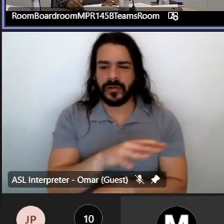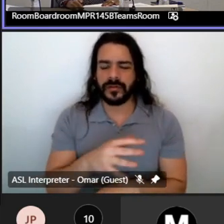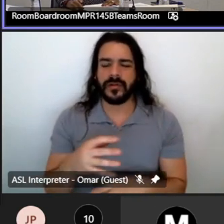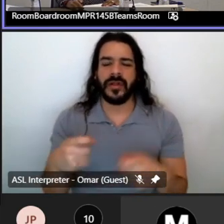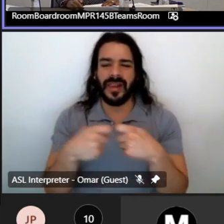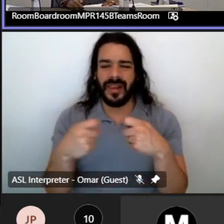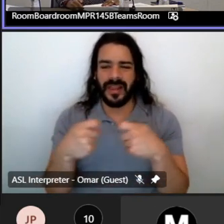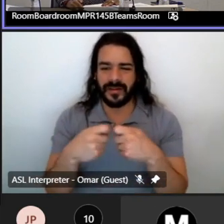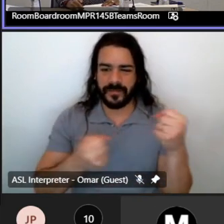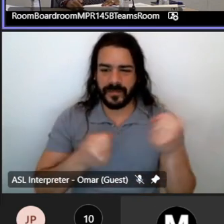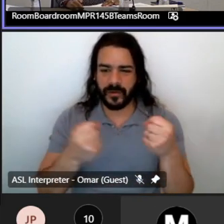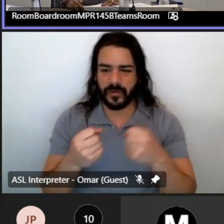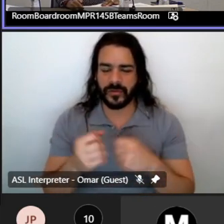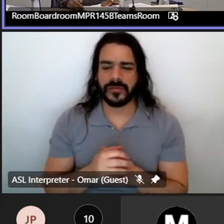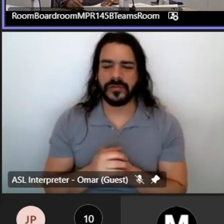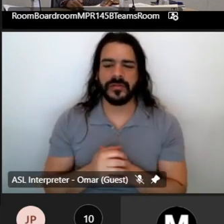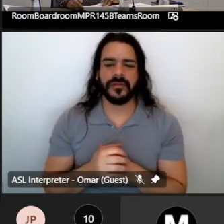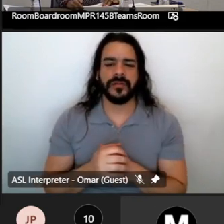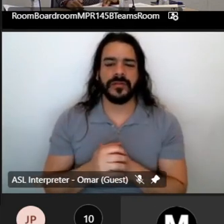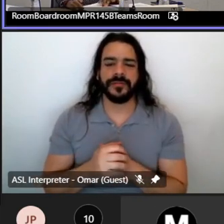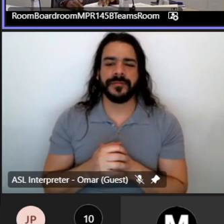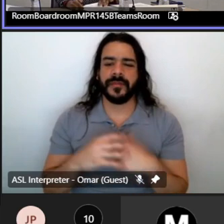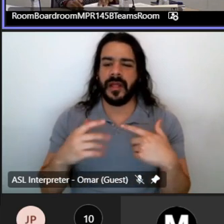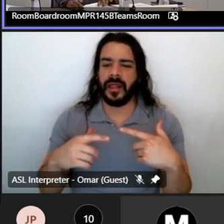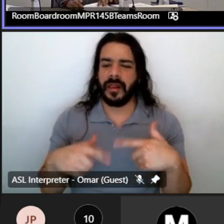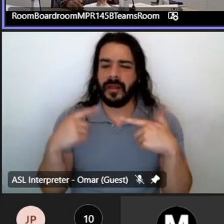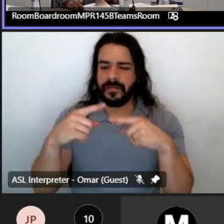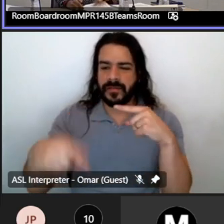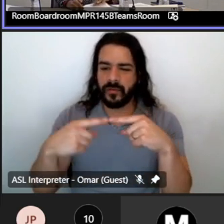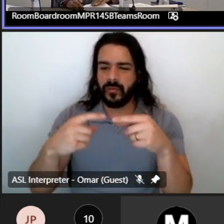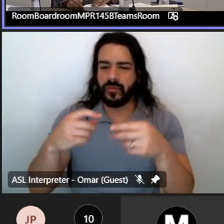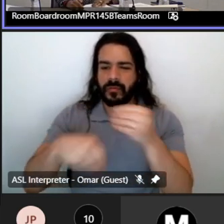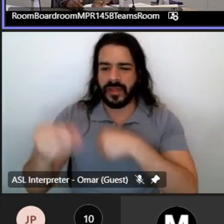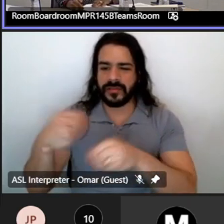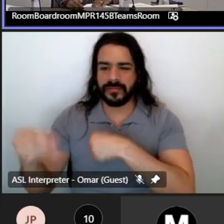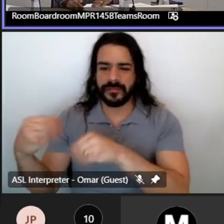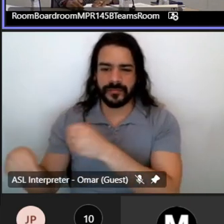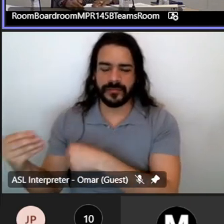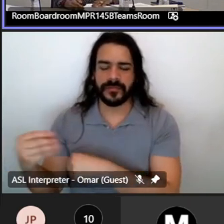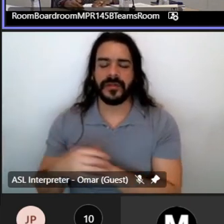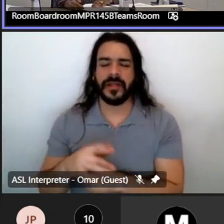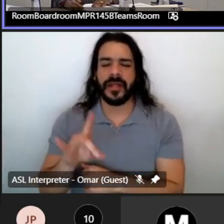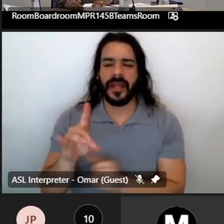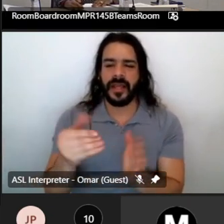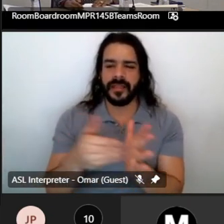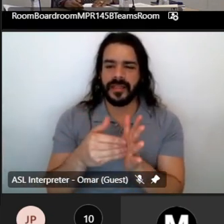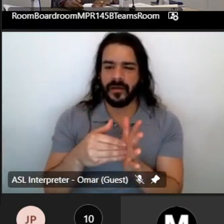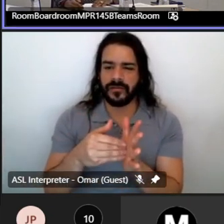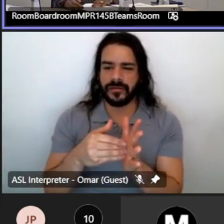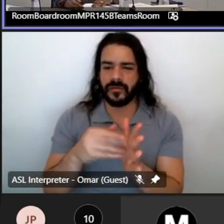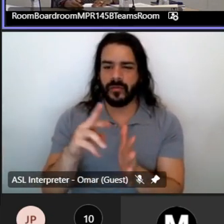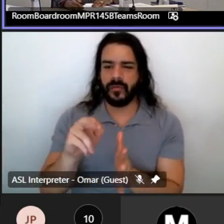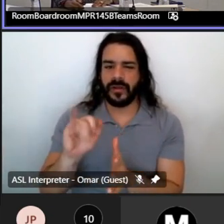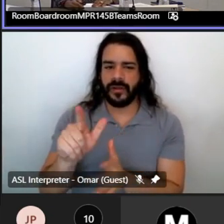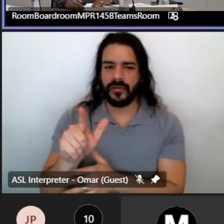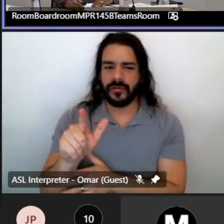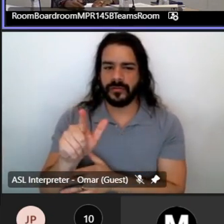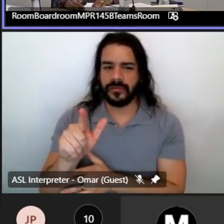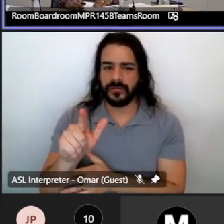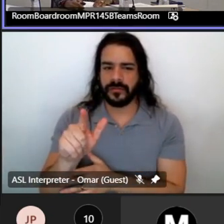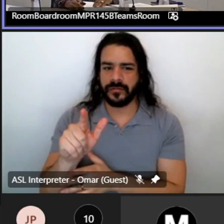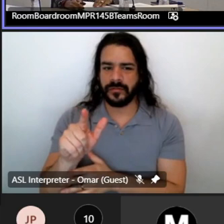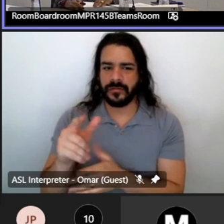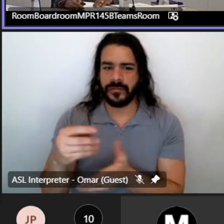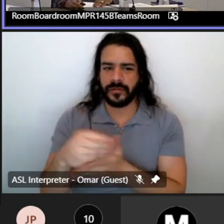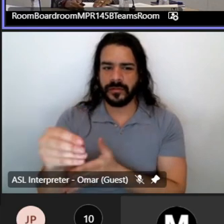vehicles, life cycle replacement on bus and paratransit vehicles, 8,000 series rail car